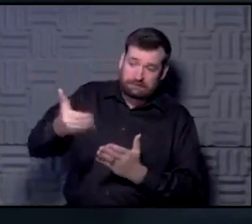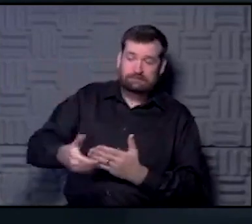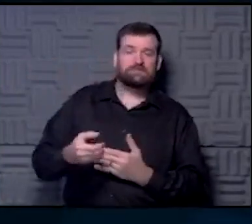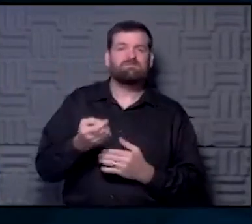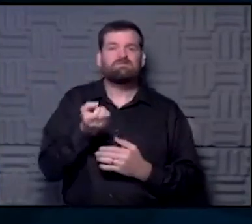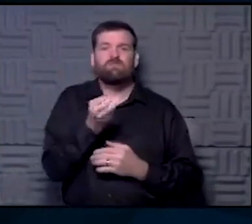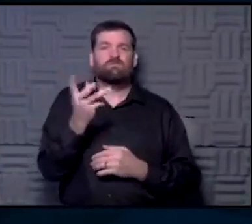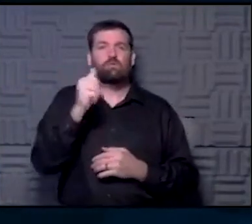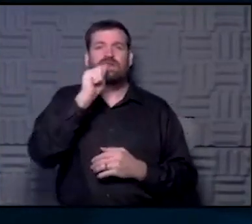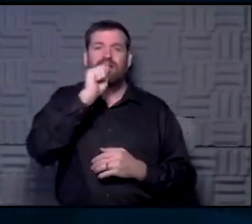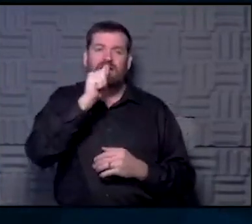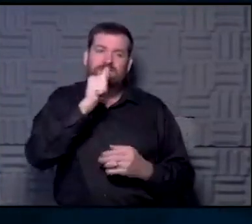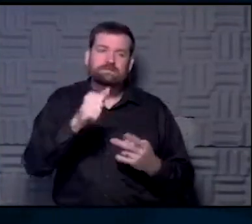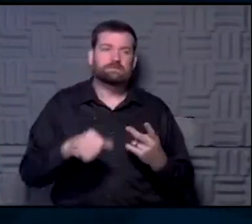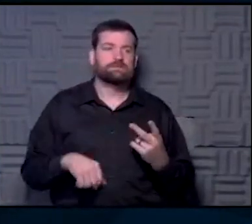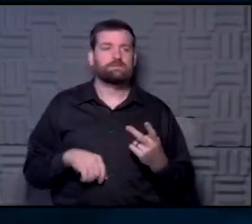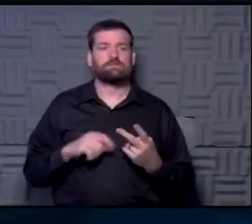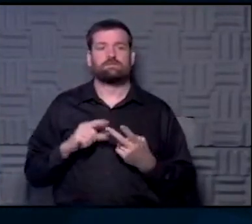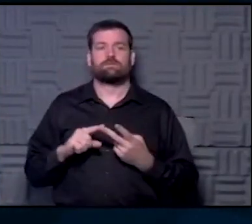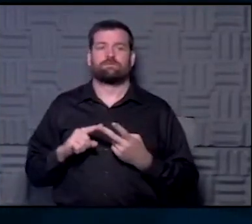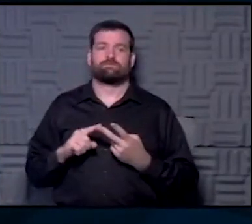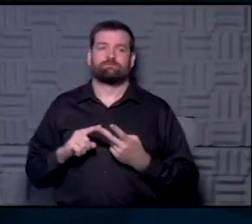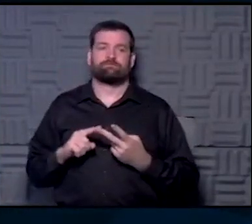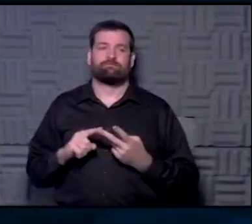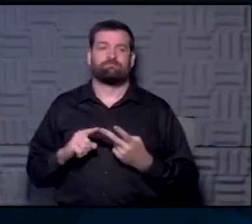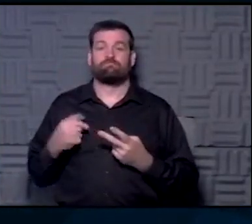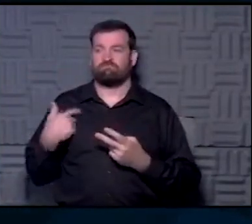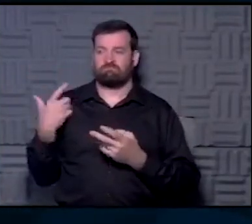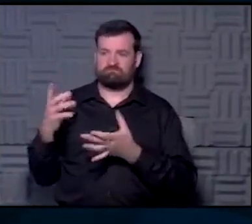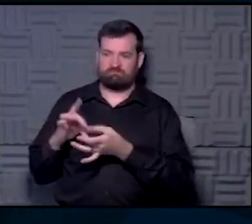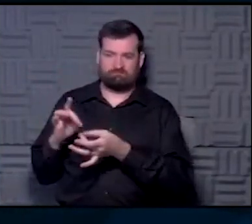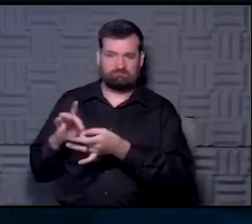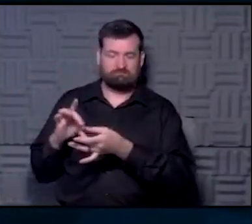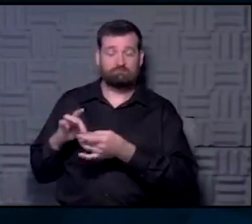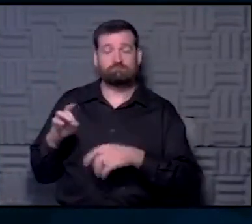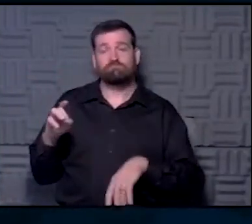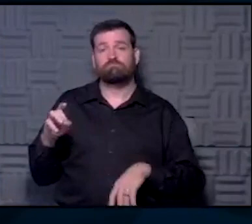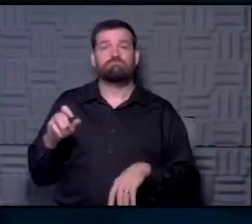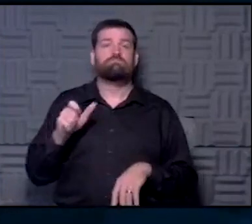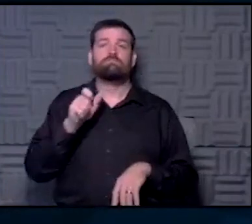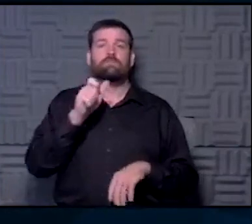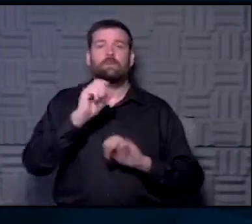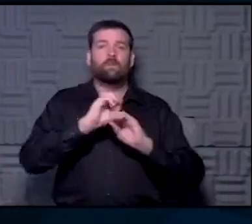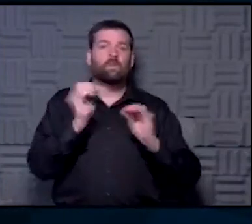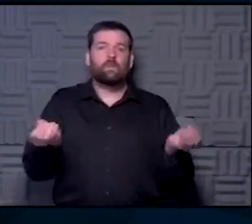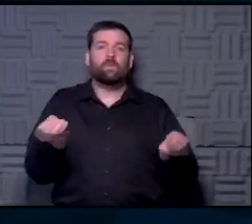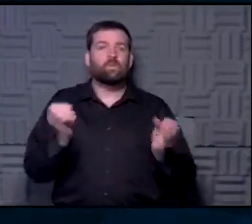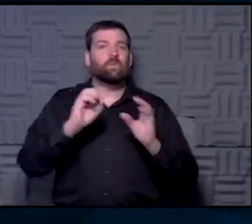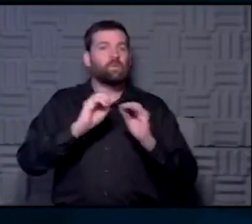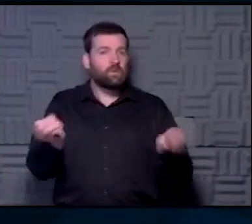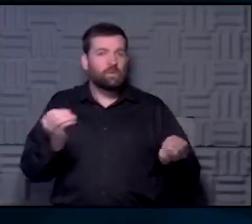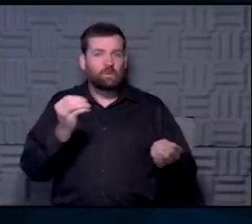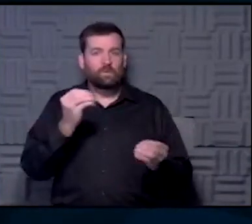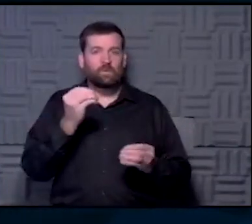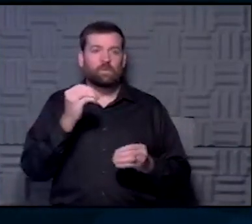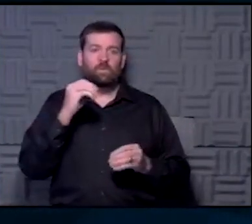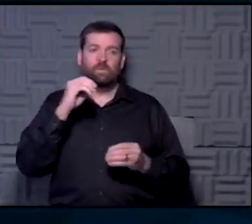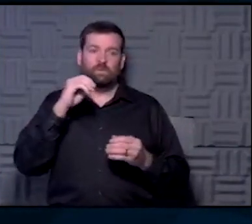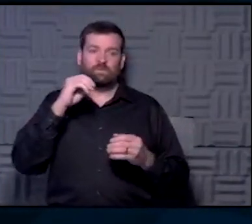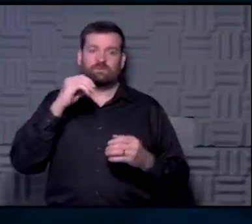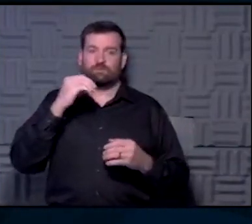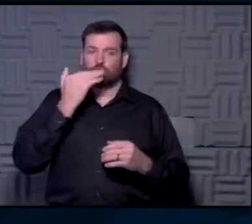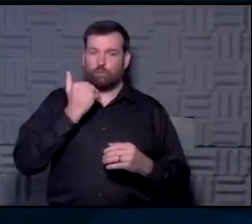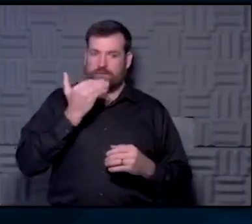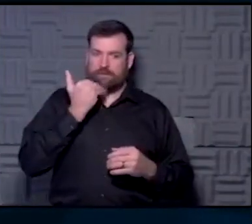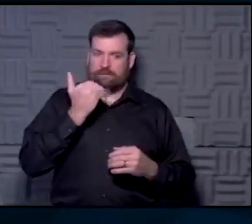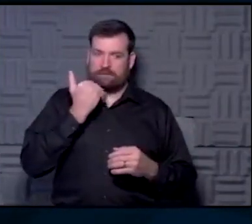of nuts. Or as I mentioned here, the unsweetened tart cherry juice concentrate.